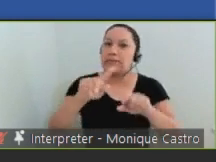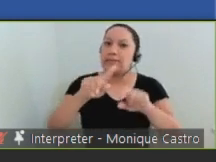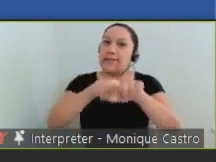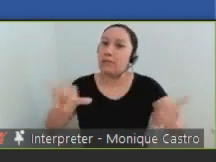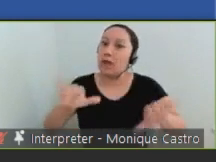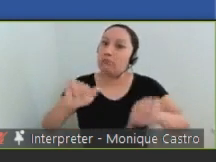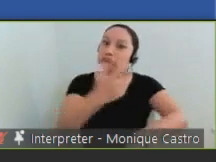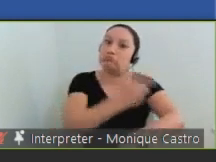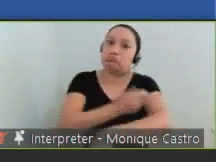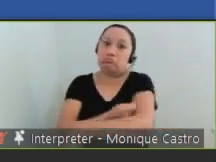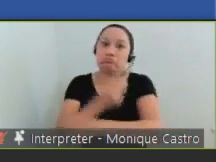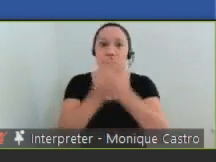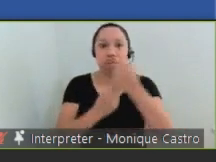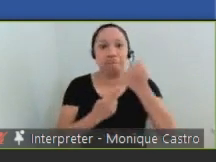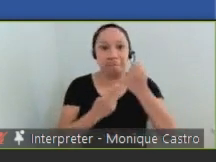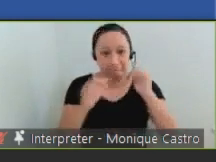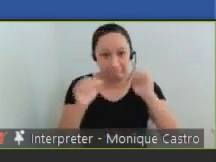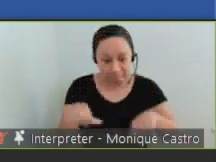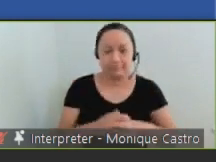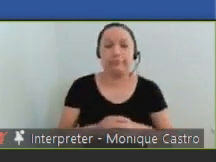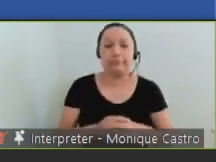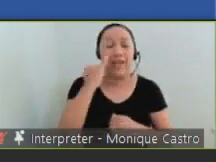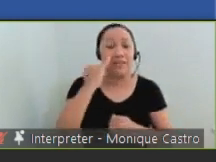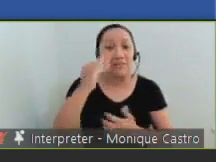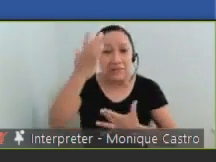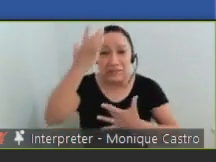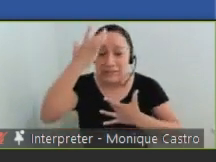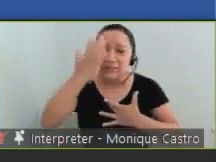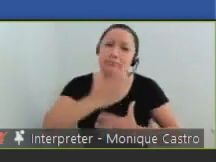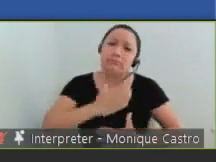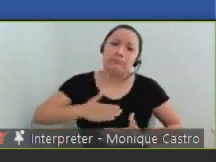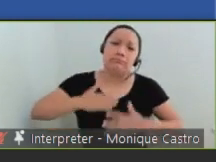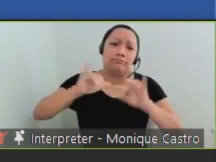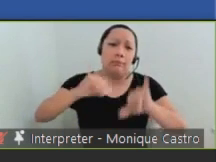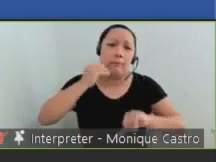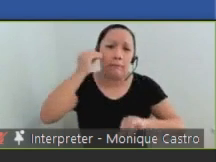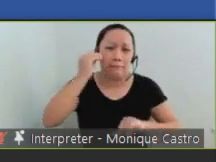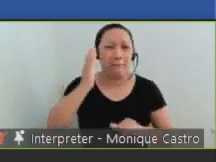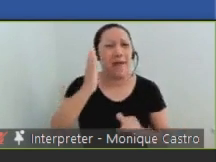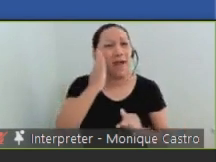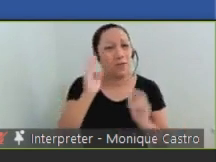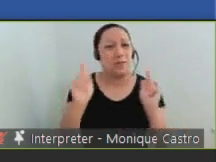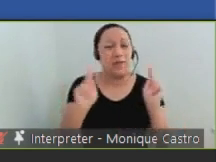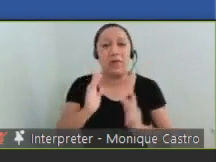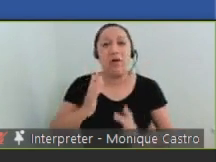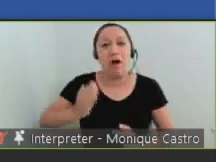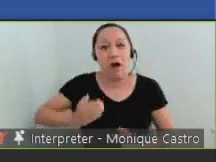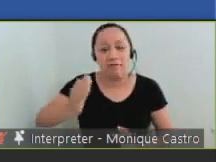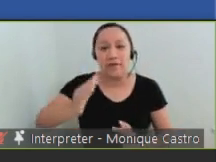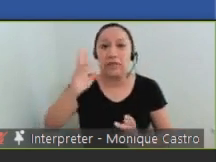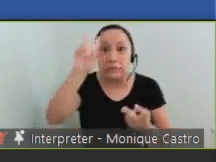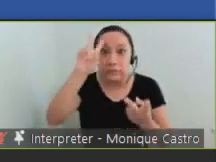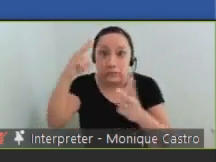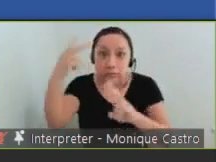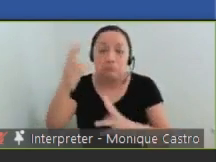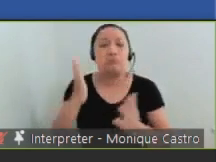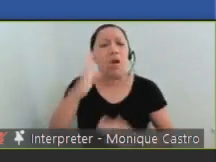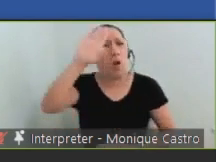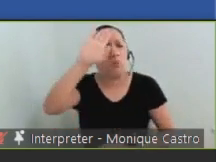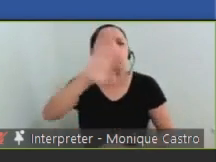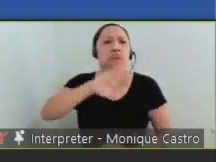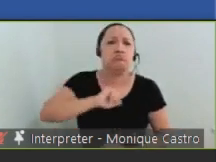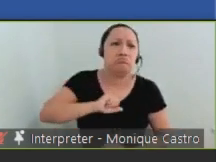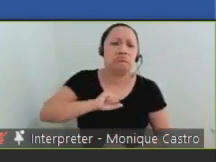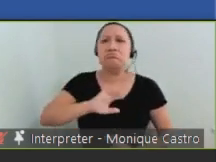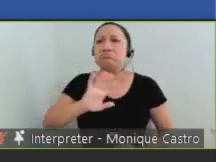stay home when they are sick is critically important. I think that people often misunderstand that a mild illness that they might have, something that